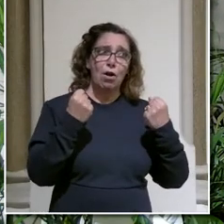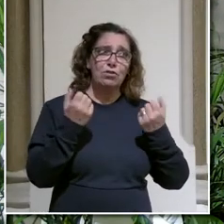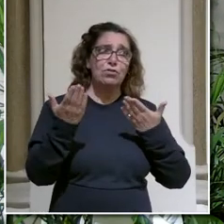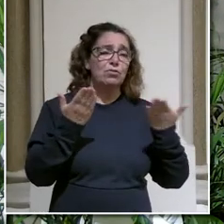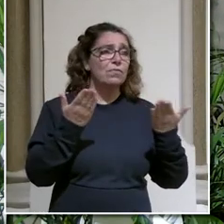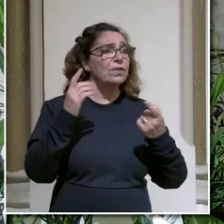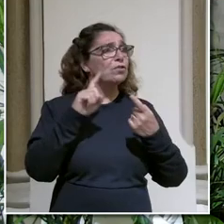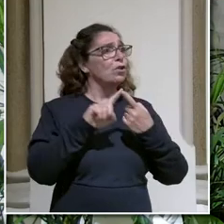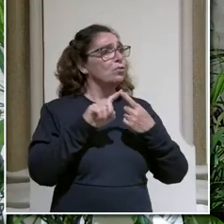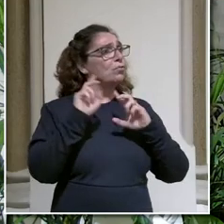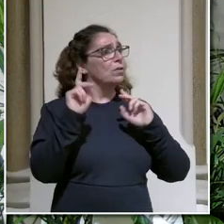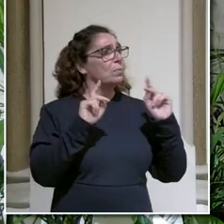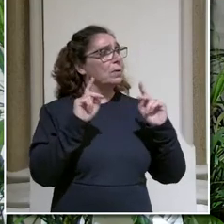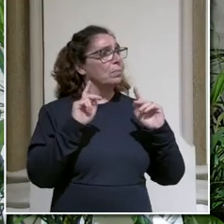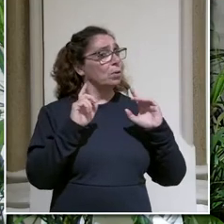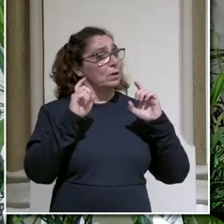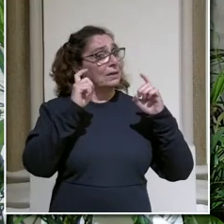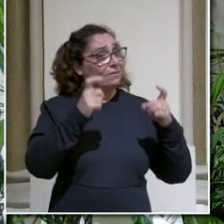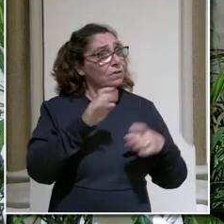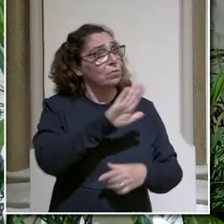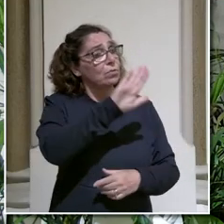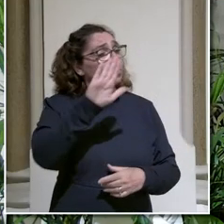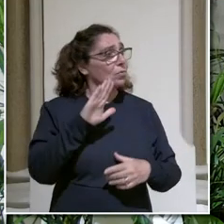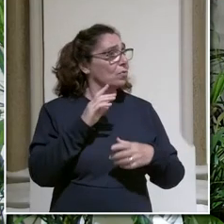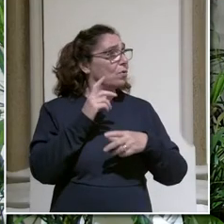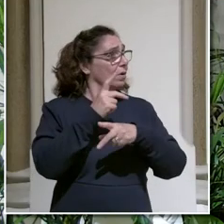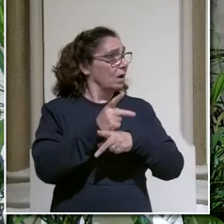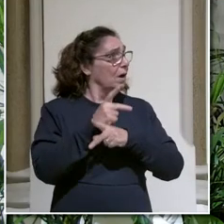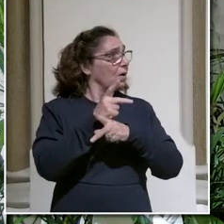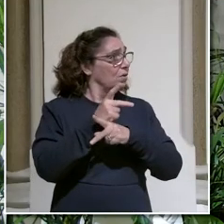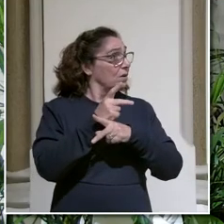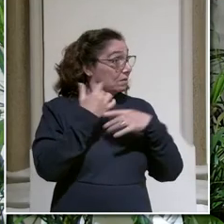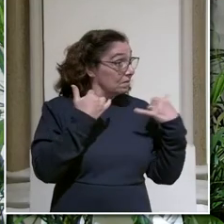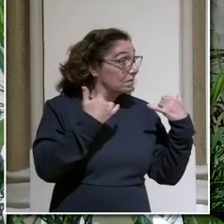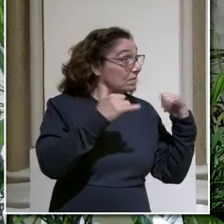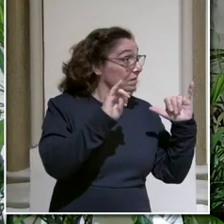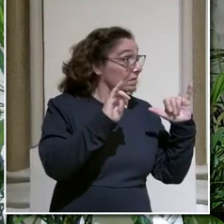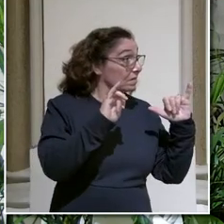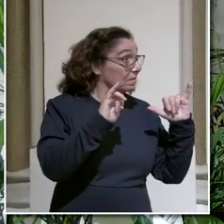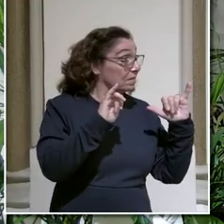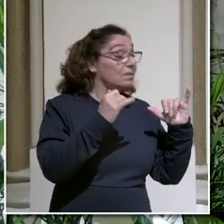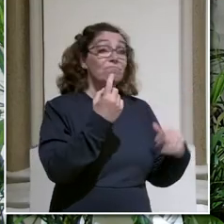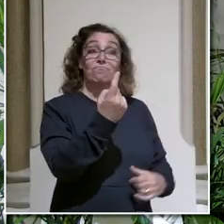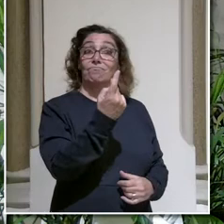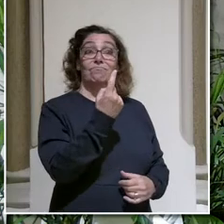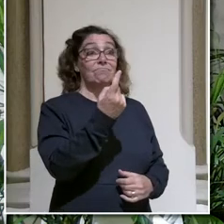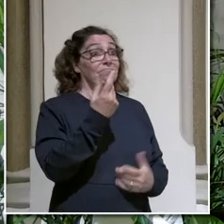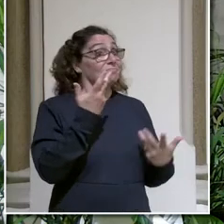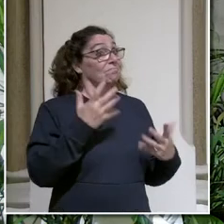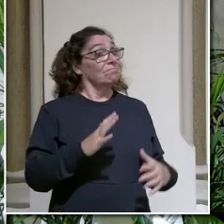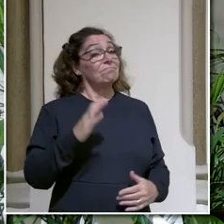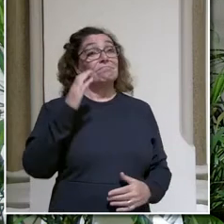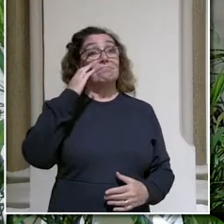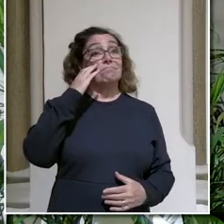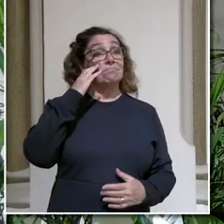the people entrusted to your care. Still, you and I know that your